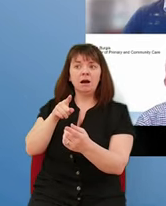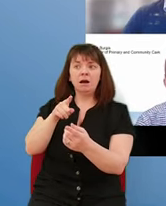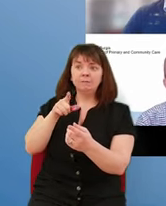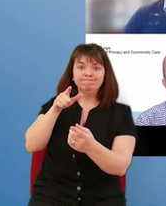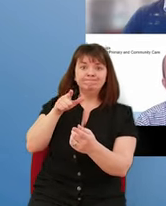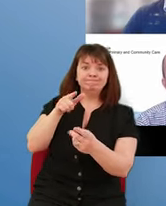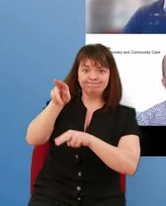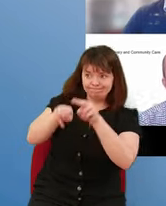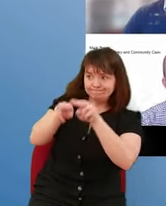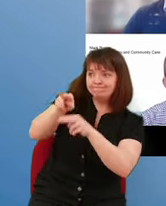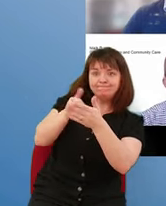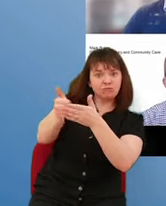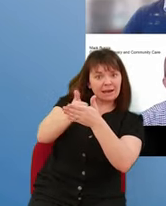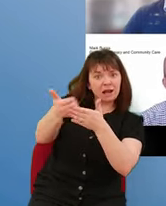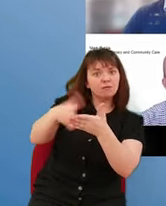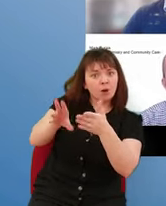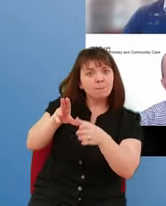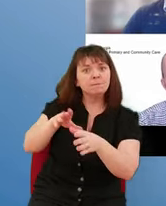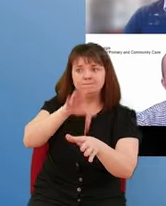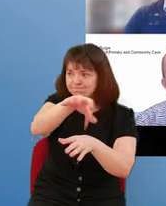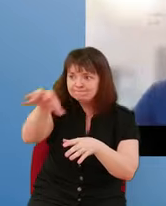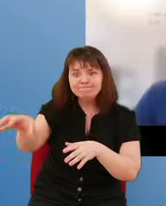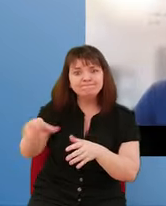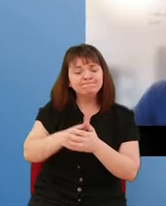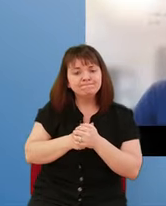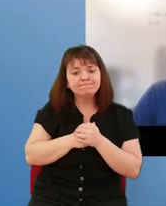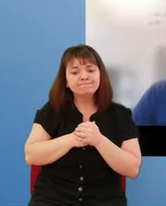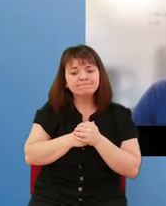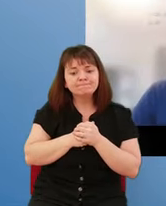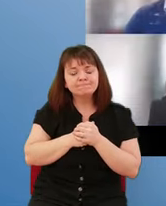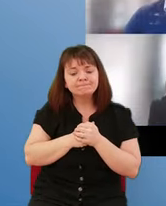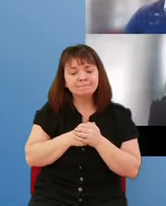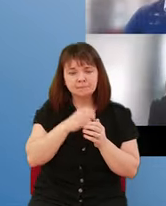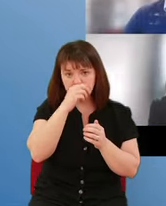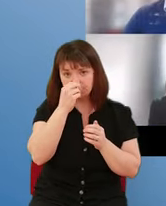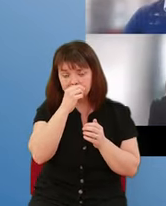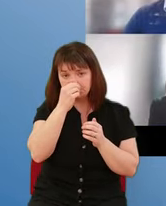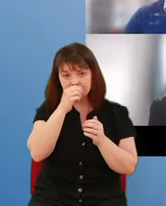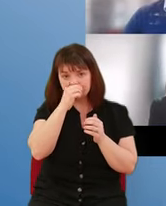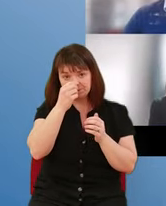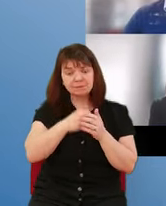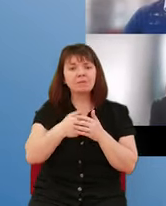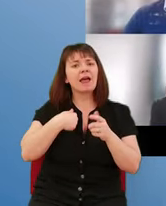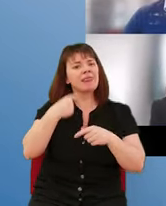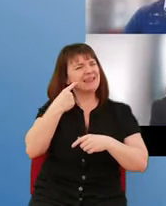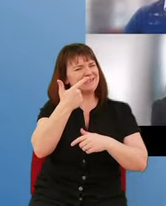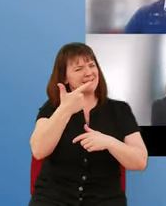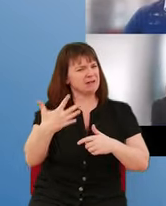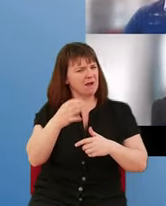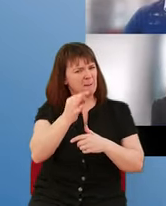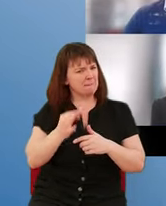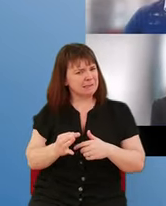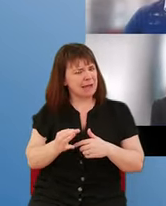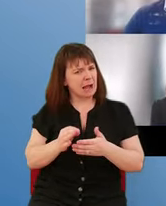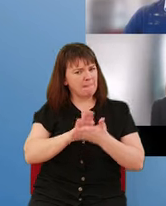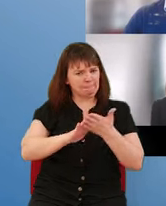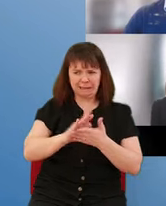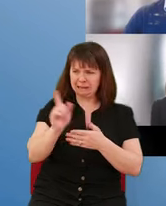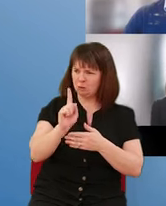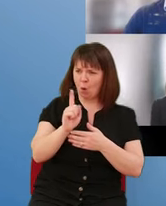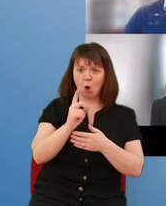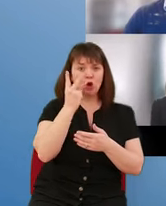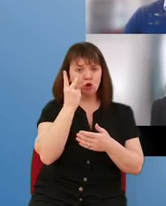the 75%, it would mean 2 health checks per practice per week, which again, in those terms, doesn't seem a